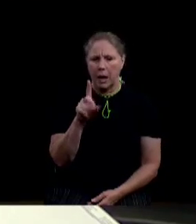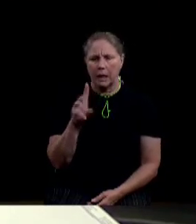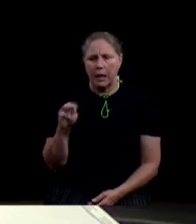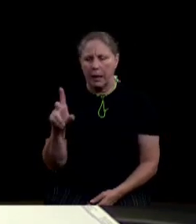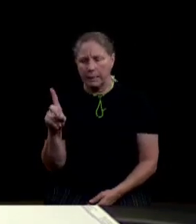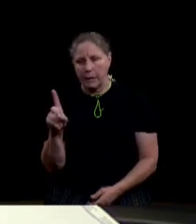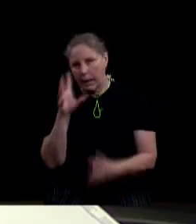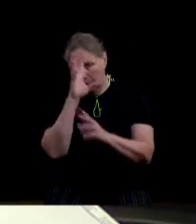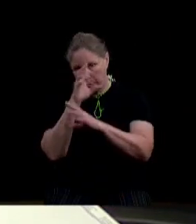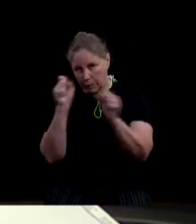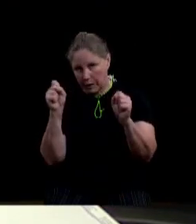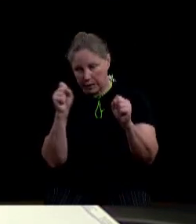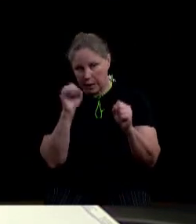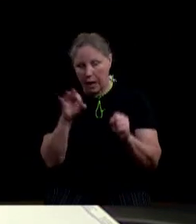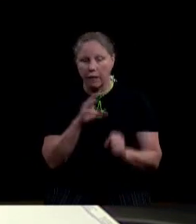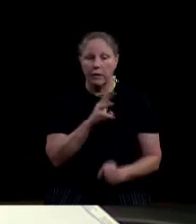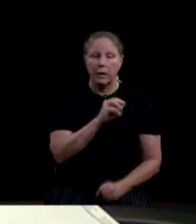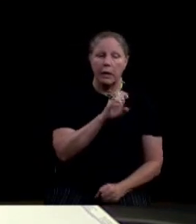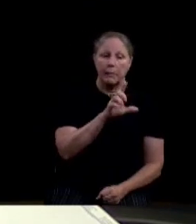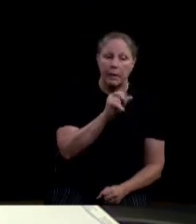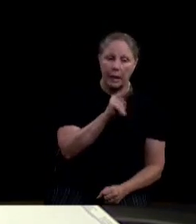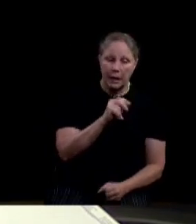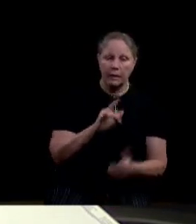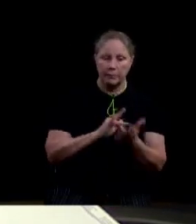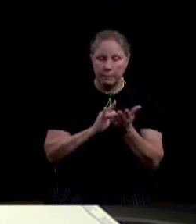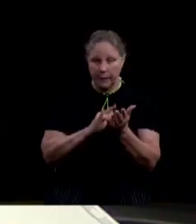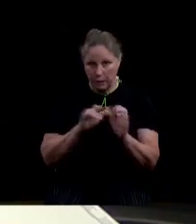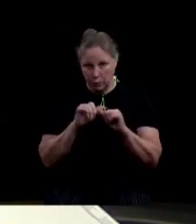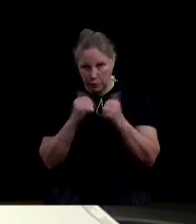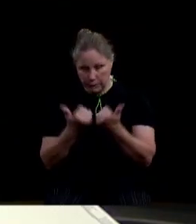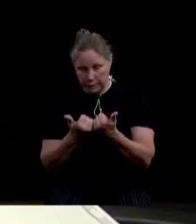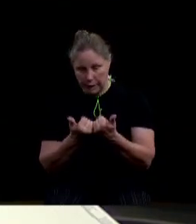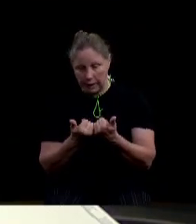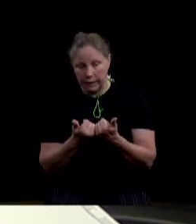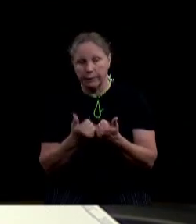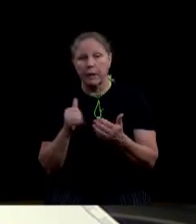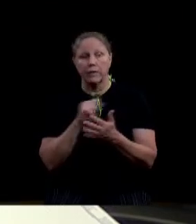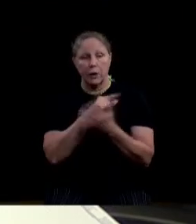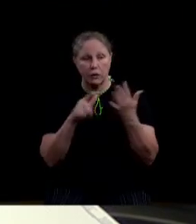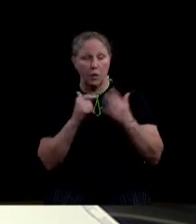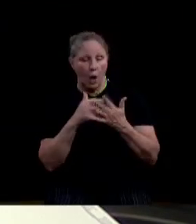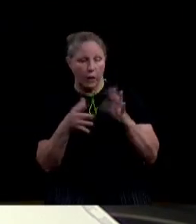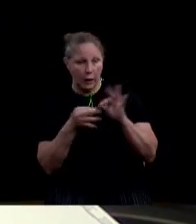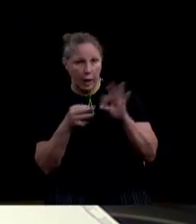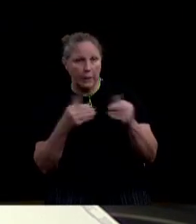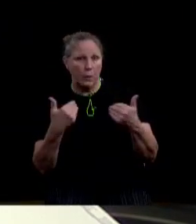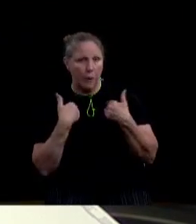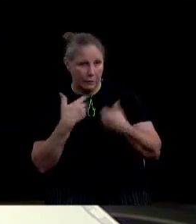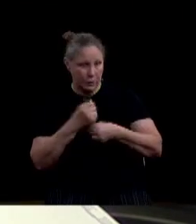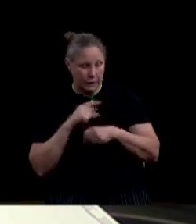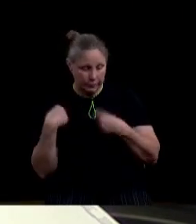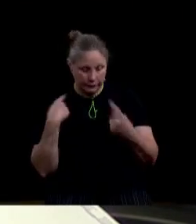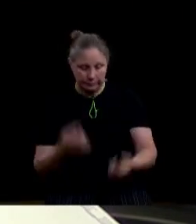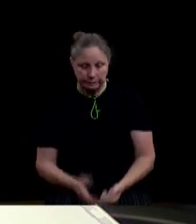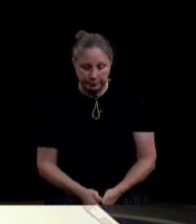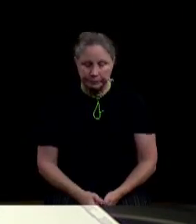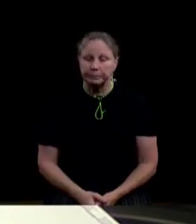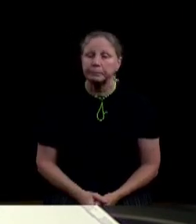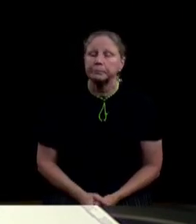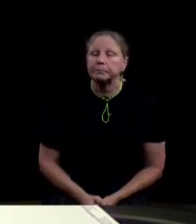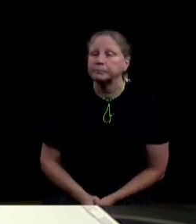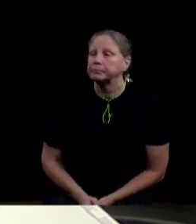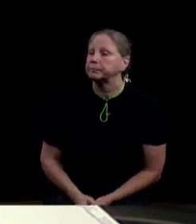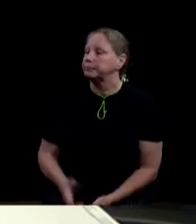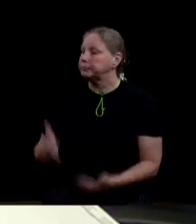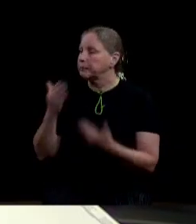Medical Society. And those are all the comments that we received. Thank you. Thank you, Liz. And thanks for